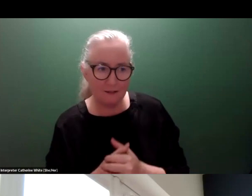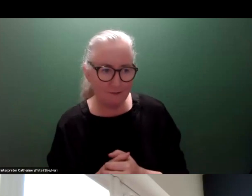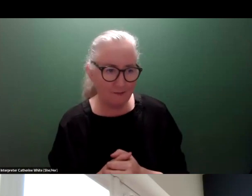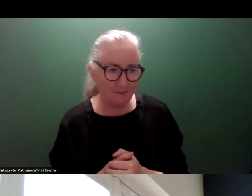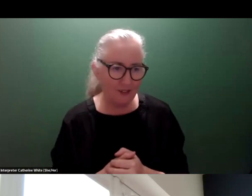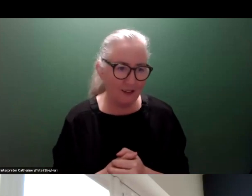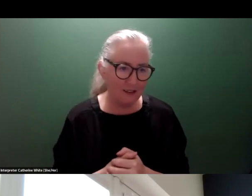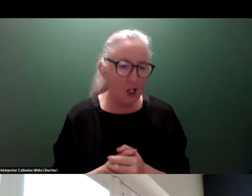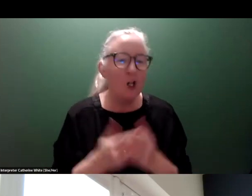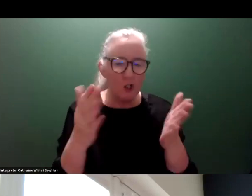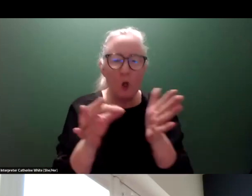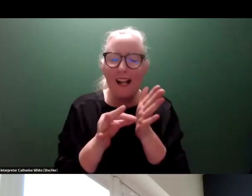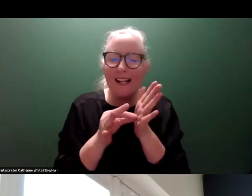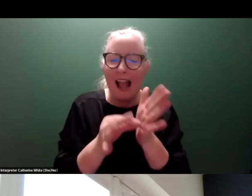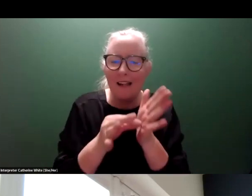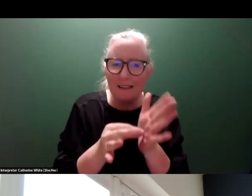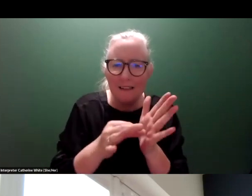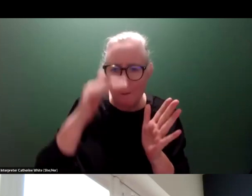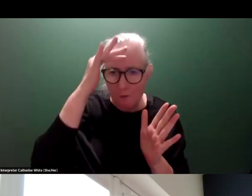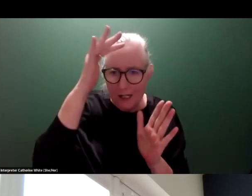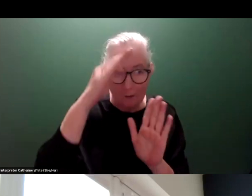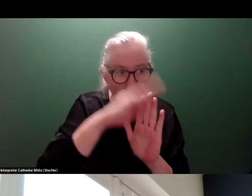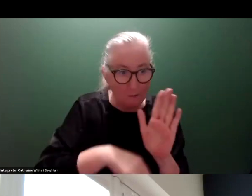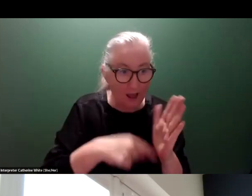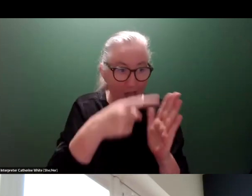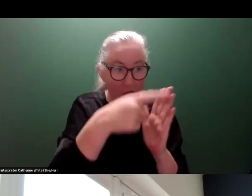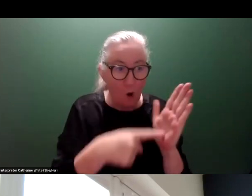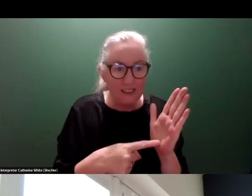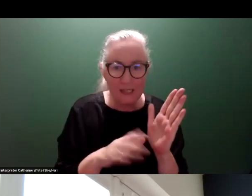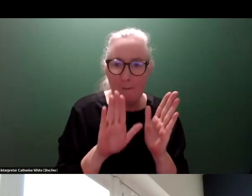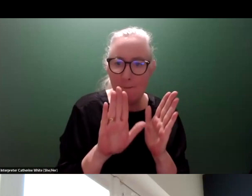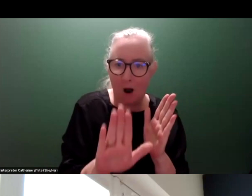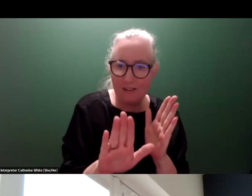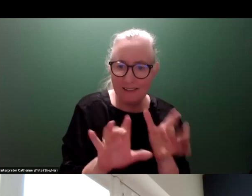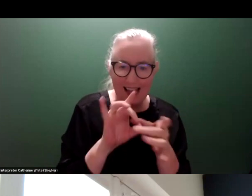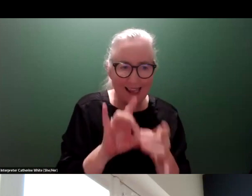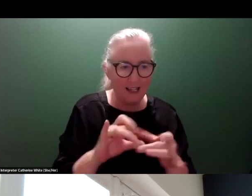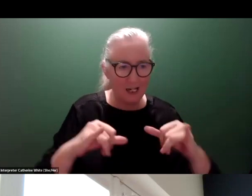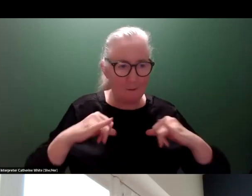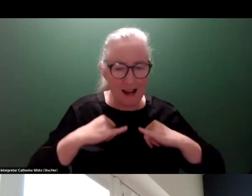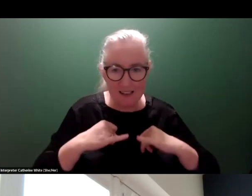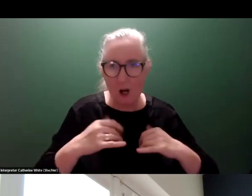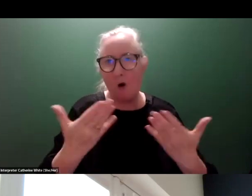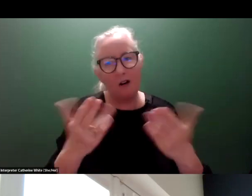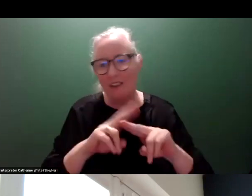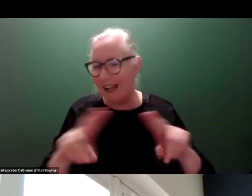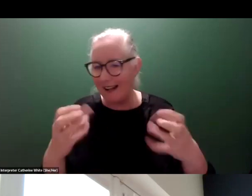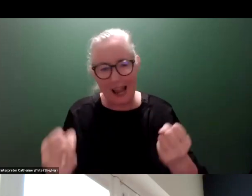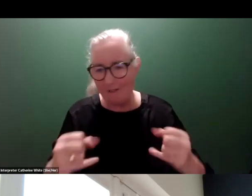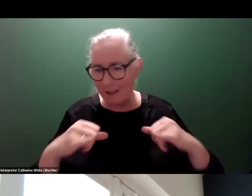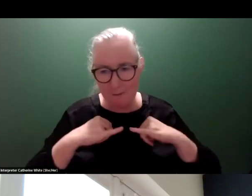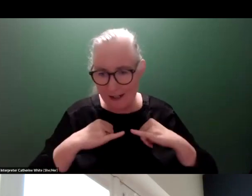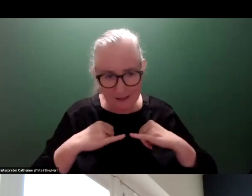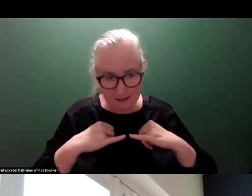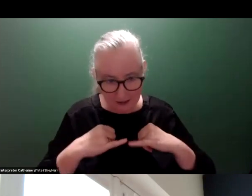As to the guiding principles, well, these are musts if people's capacity is in question or they lack capacity. And